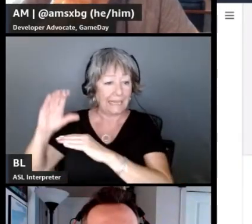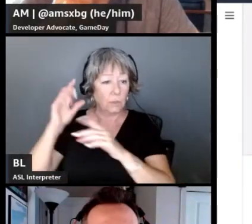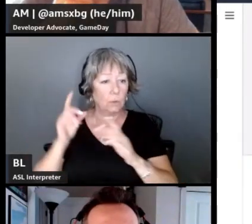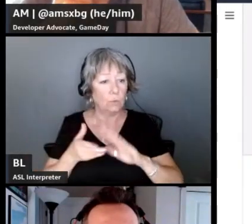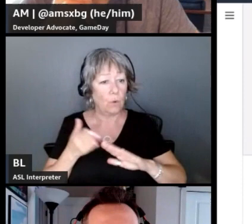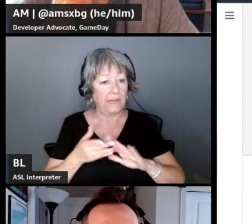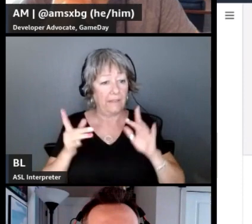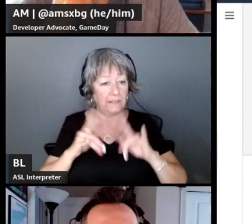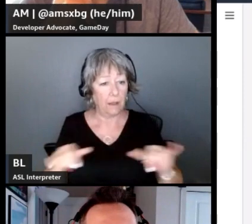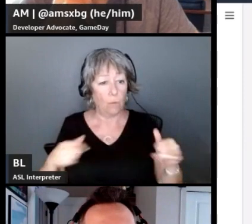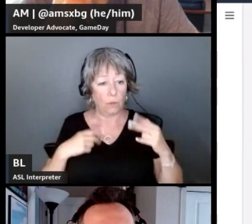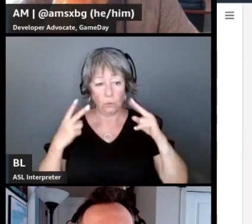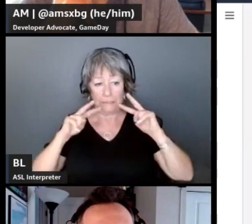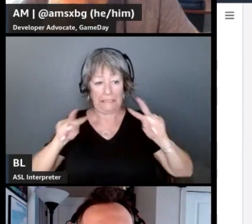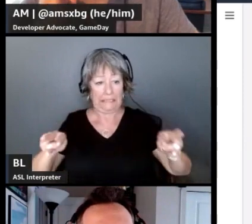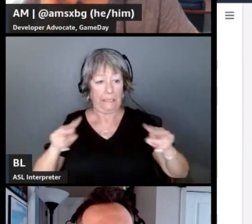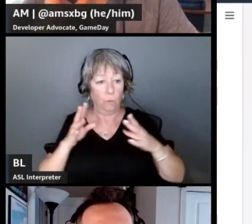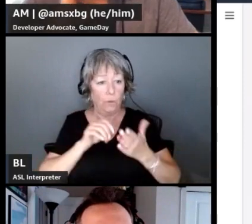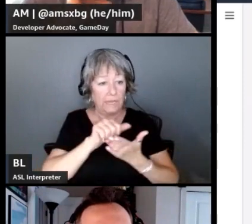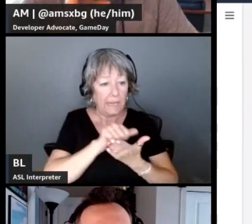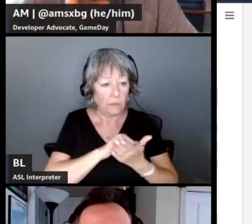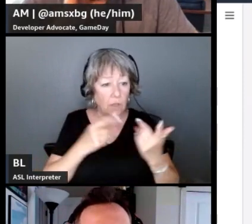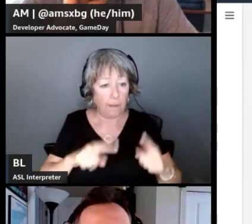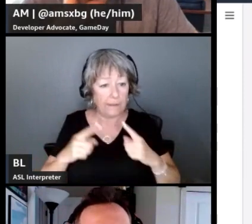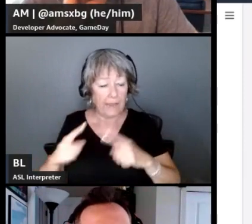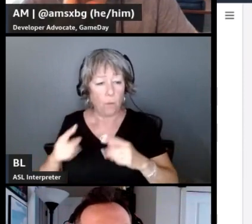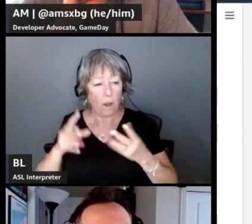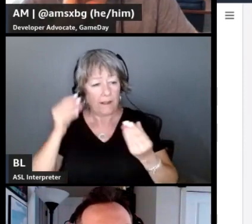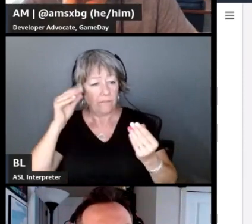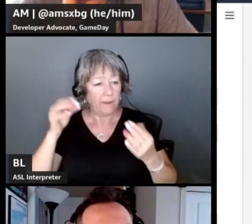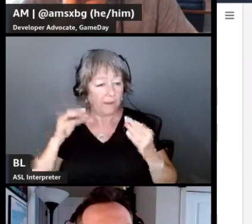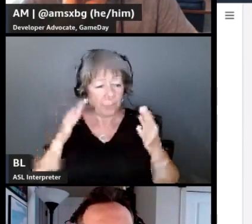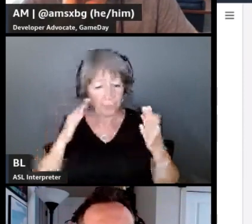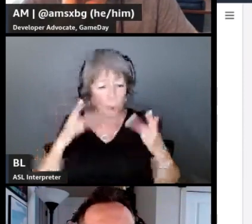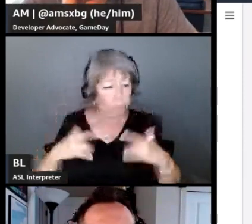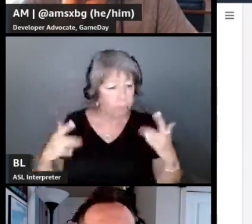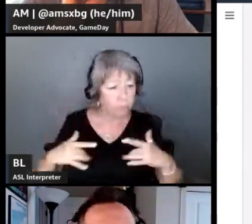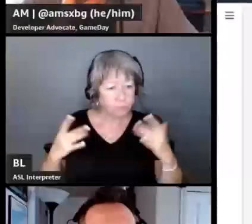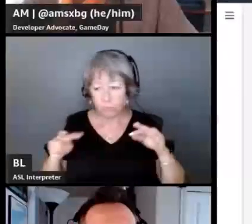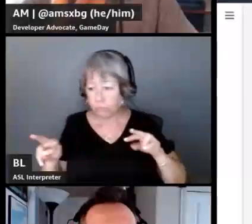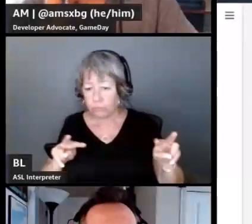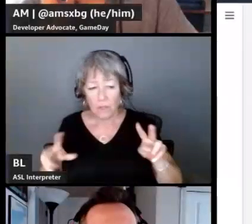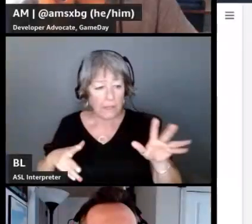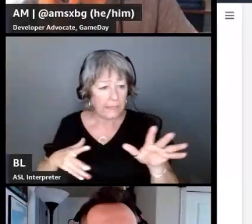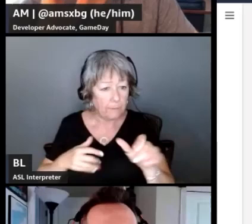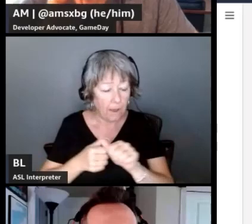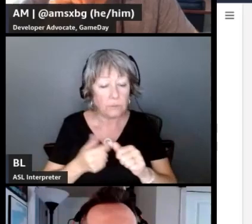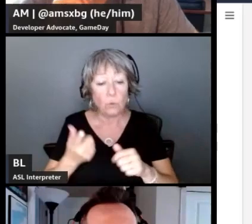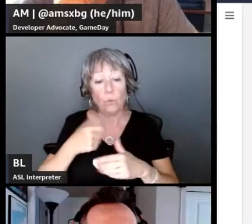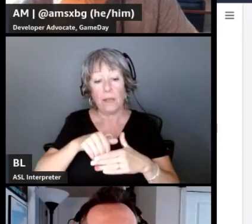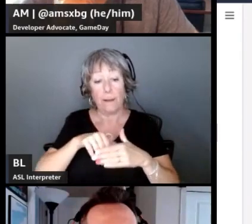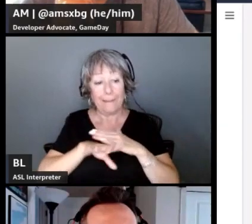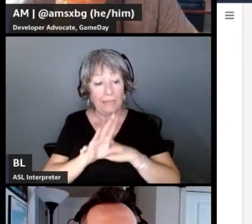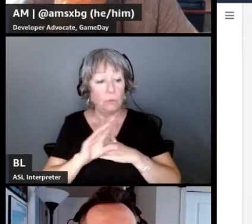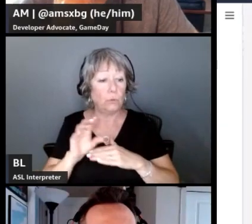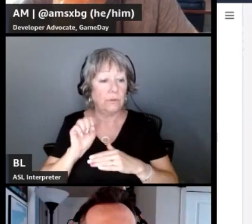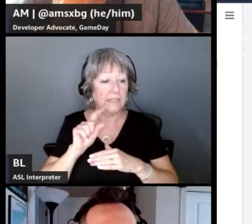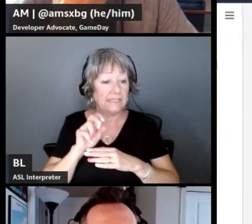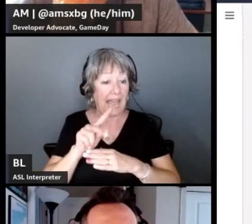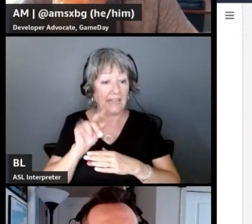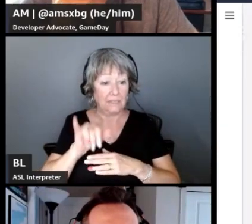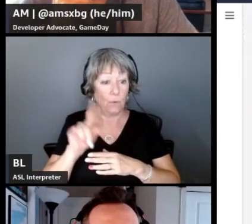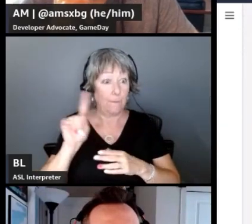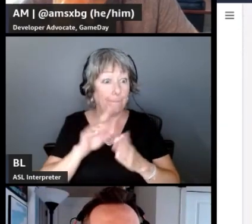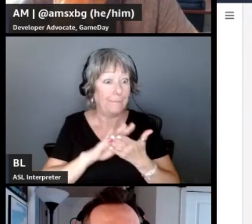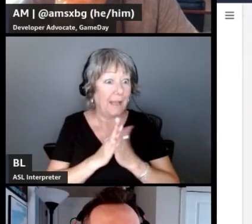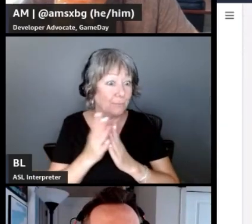and all of that information I really get on the fly through the console. Now coming to the stack instances piece, this is where things get a bit interesting. We get to see